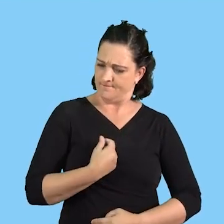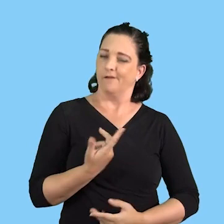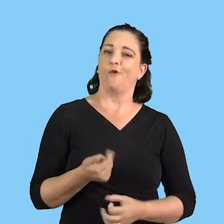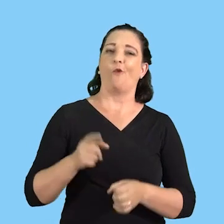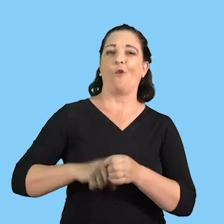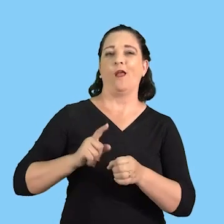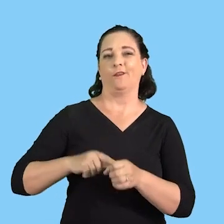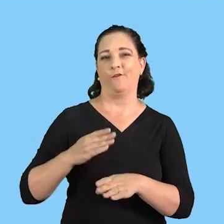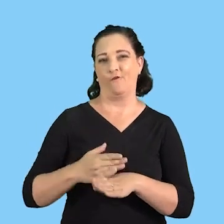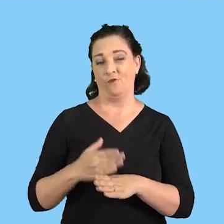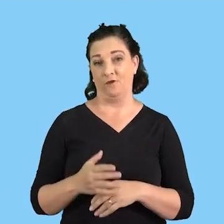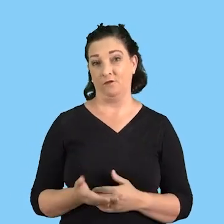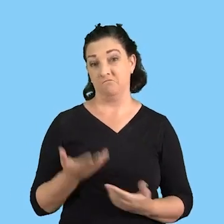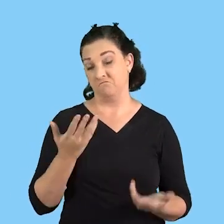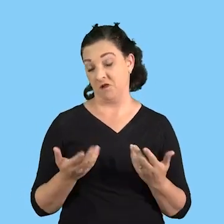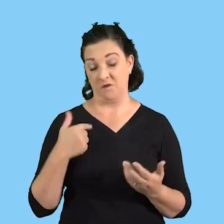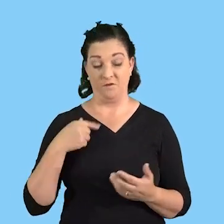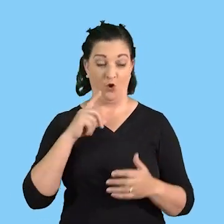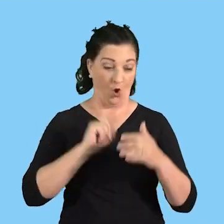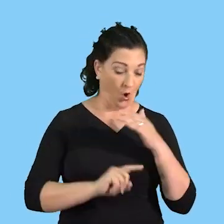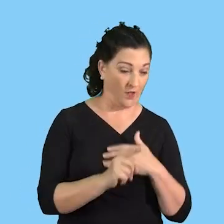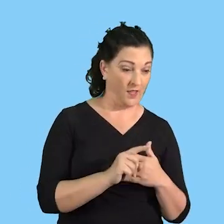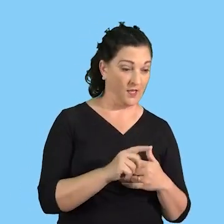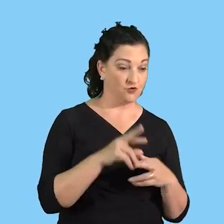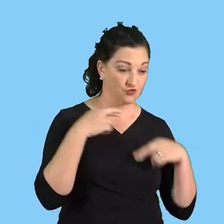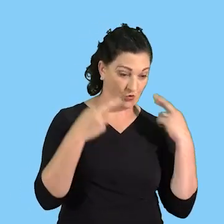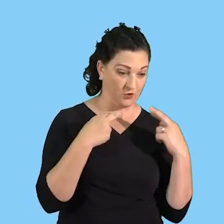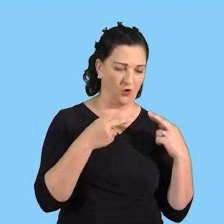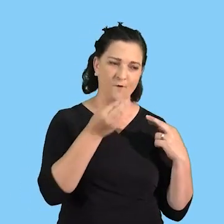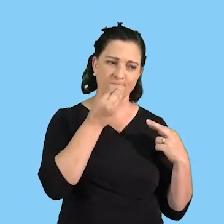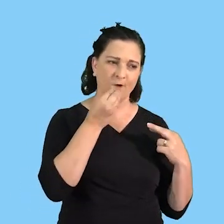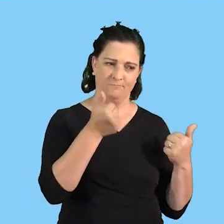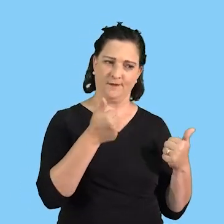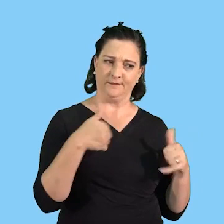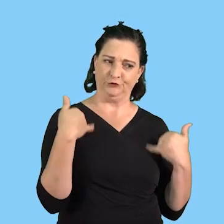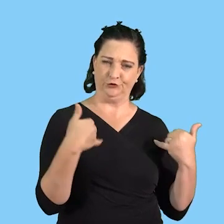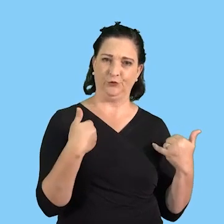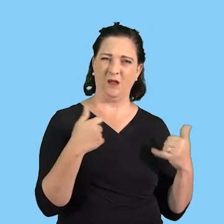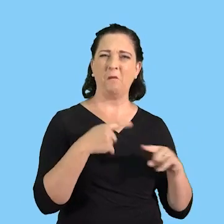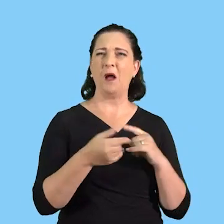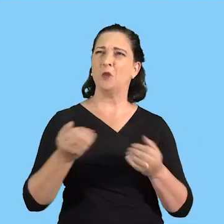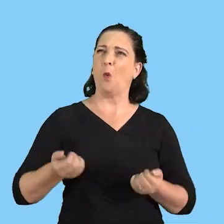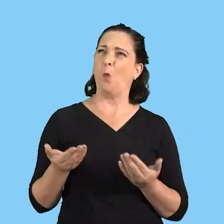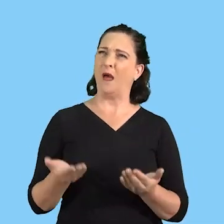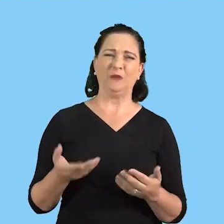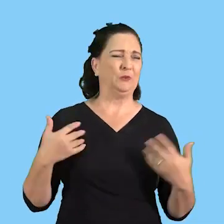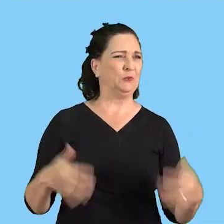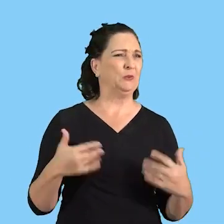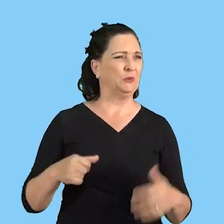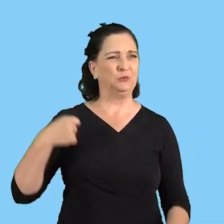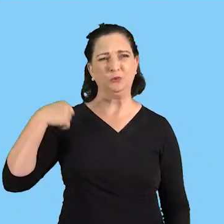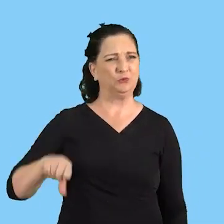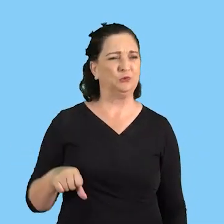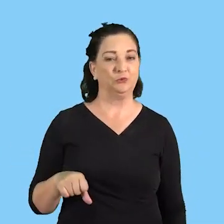I enter a restaurant and I enjoy the food, but then I have a complaint that the waiter was rude, it means